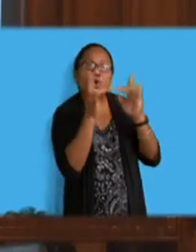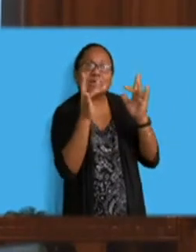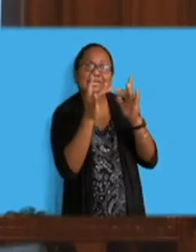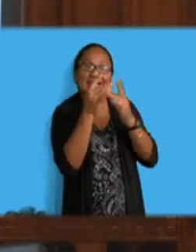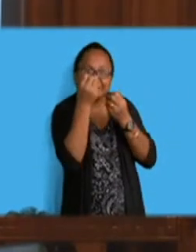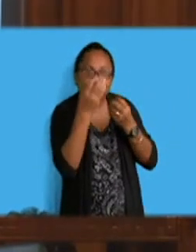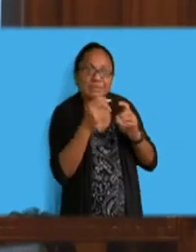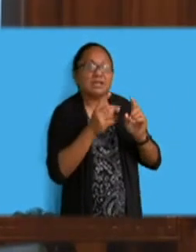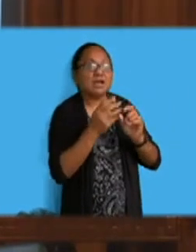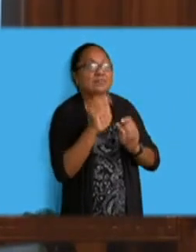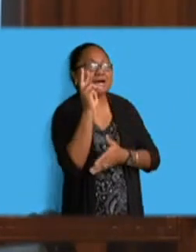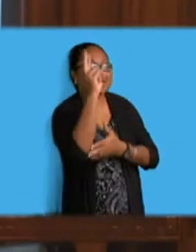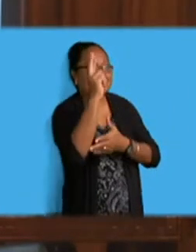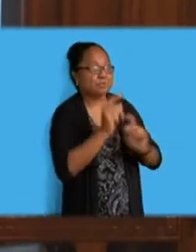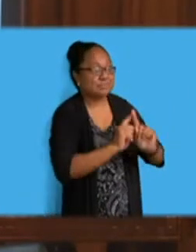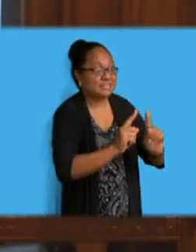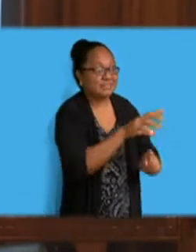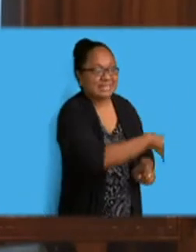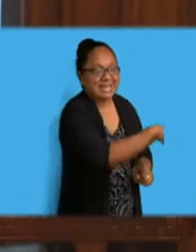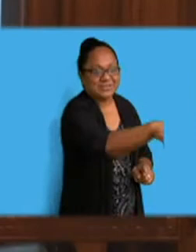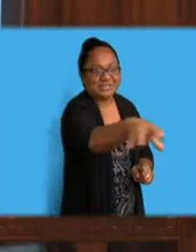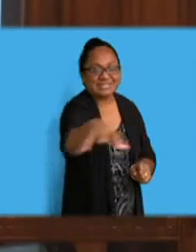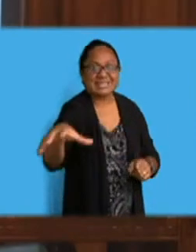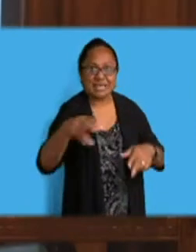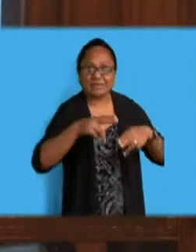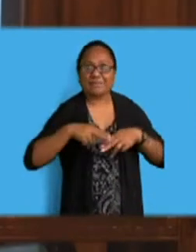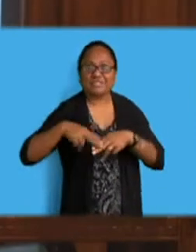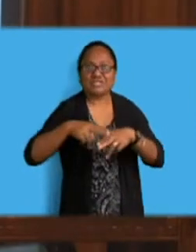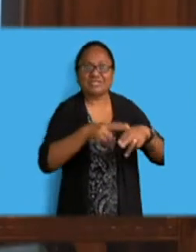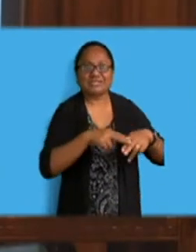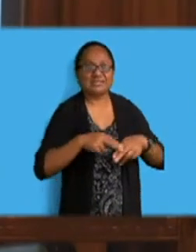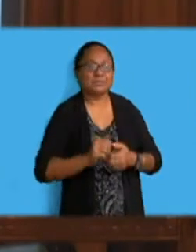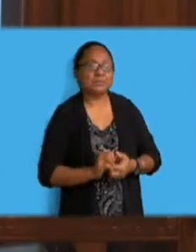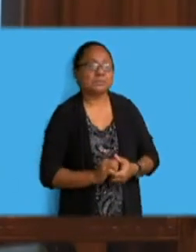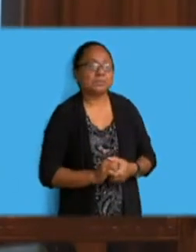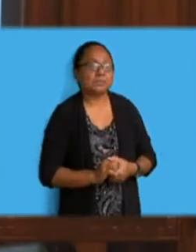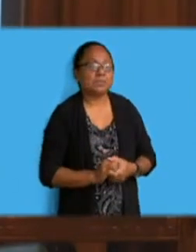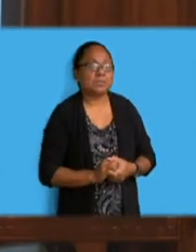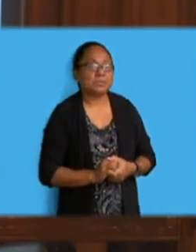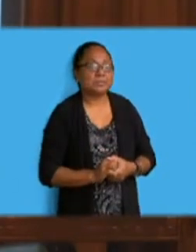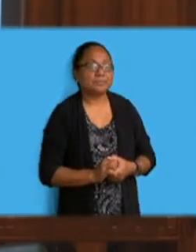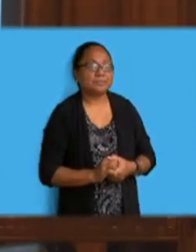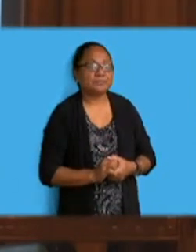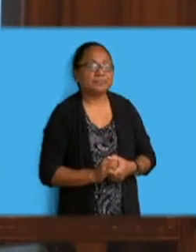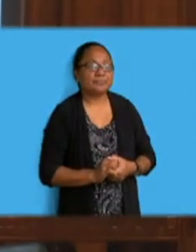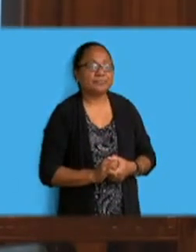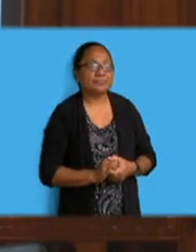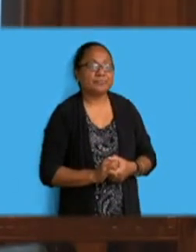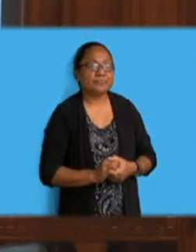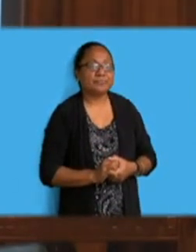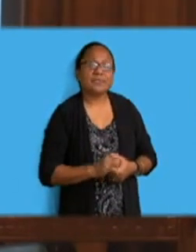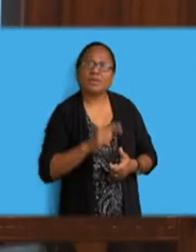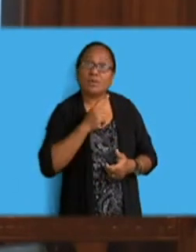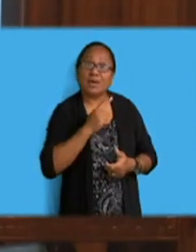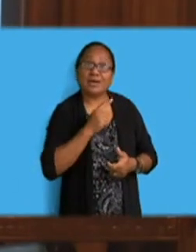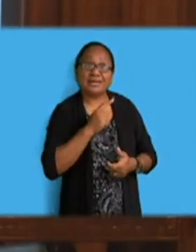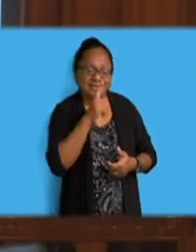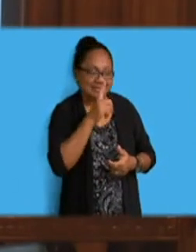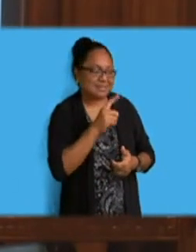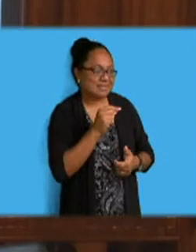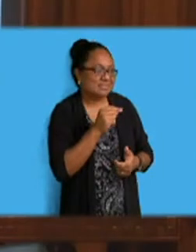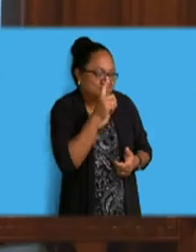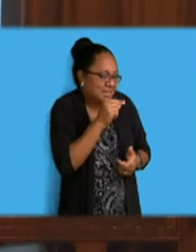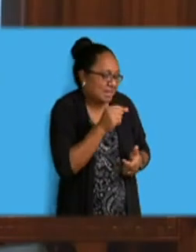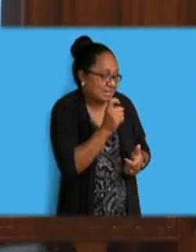of different districts are given there in the ministry for them to obtain any issues or